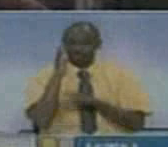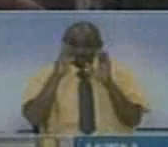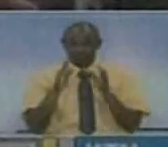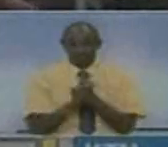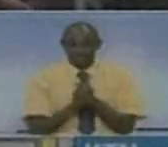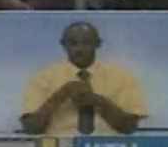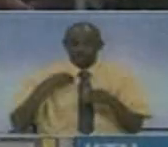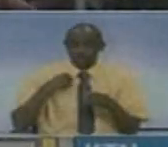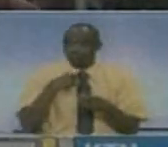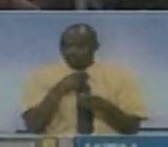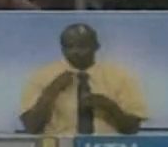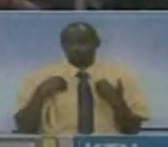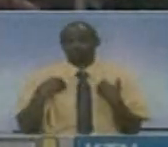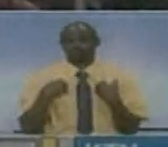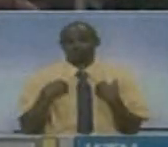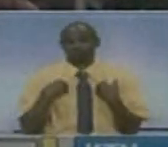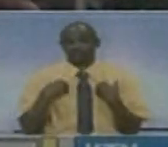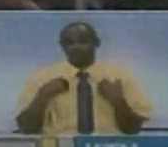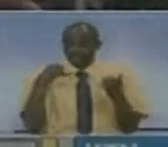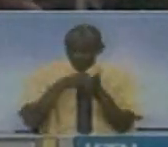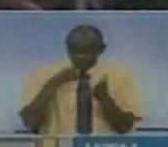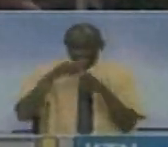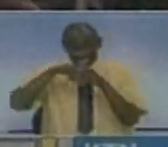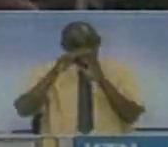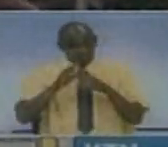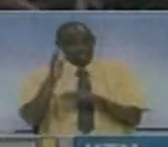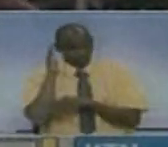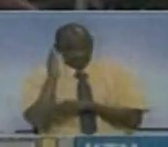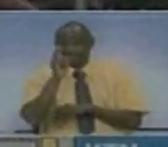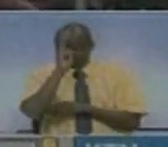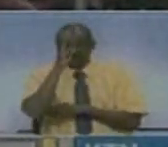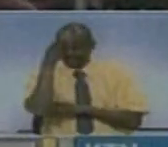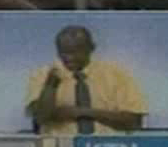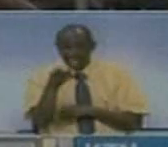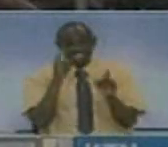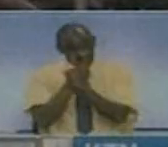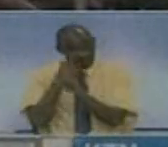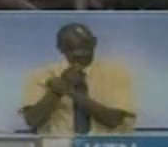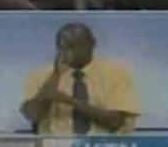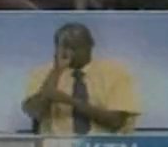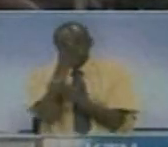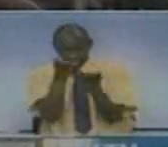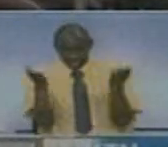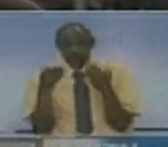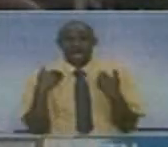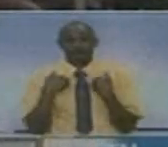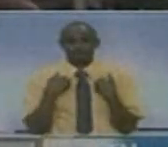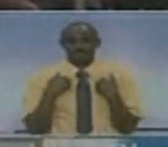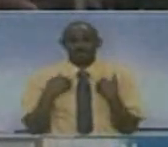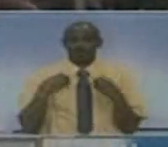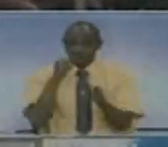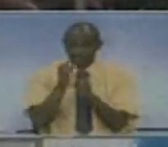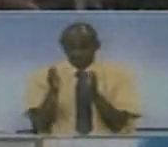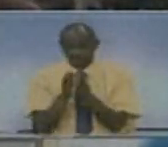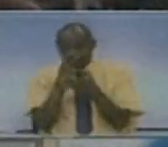partnership and working with approximately, you know, including in-house and police officers, four different security personnel. We are working with